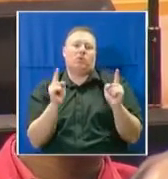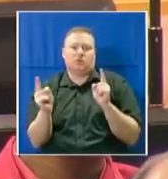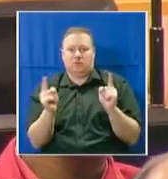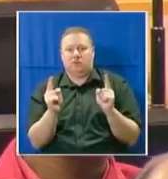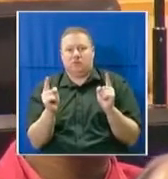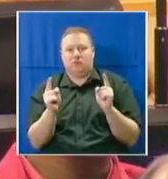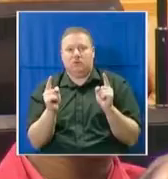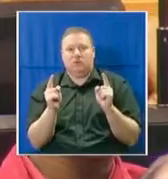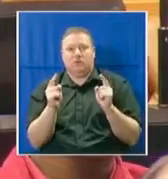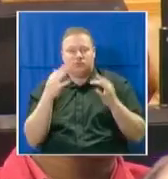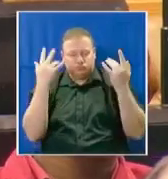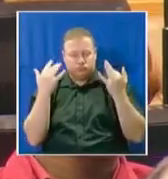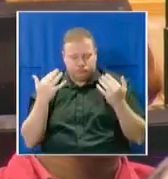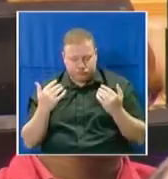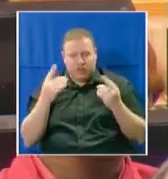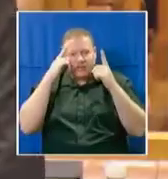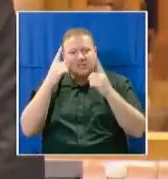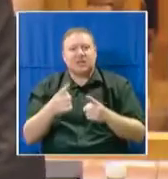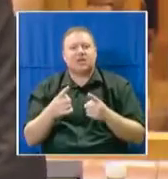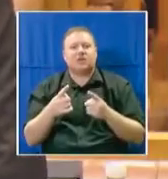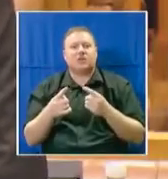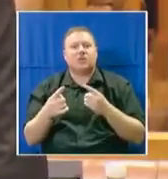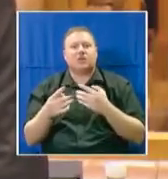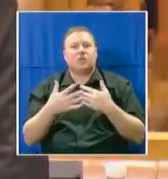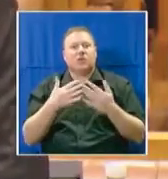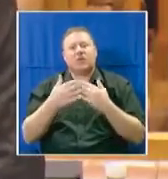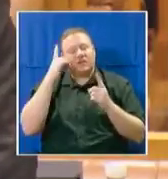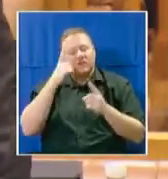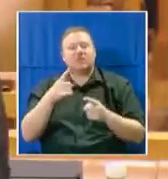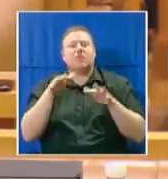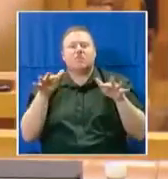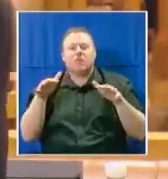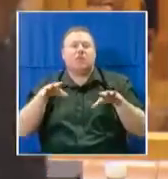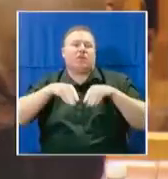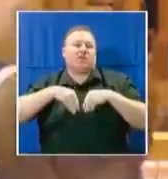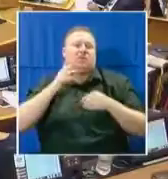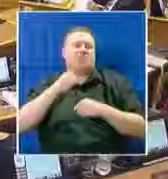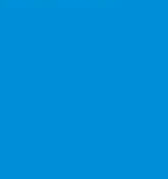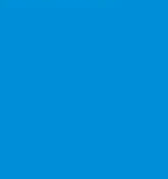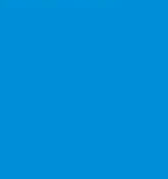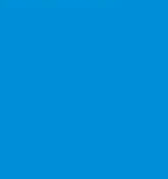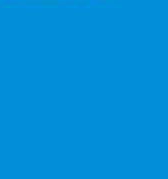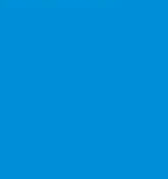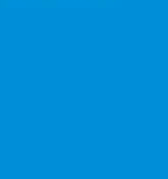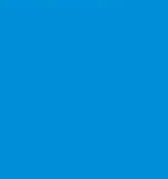way we would have decided, and everybody would have to accept that. Thank you. Thank you, Honourable Minister.